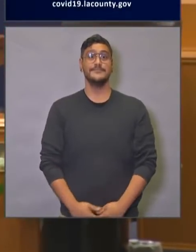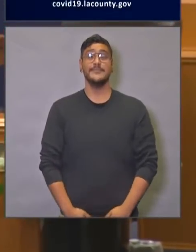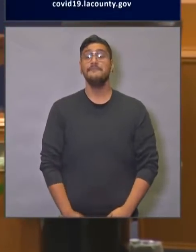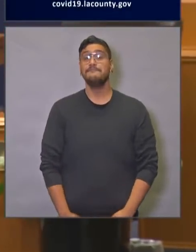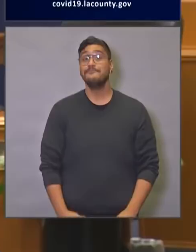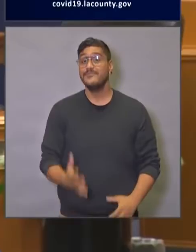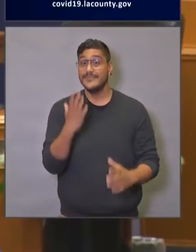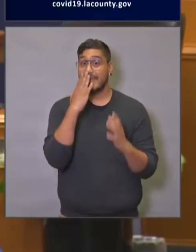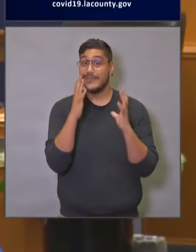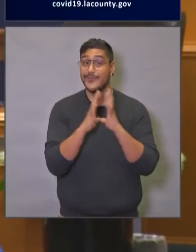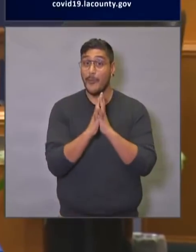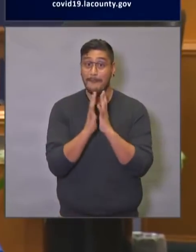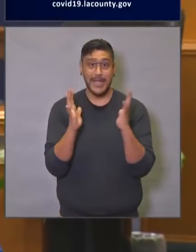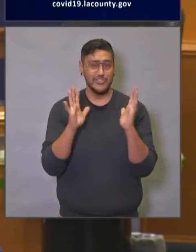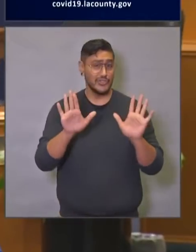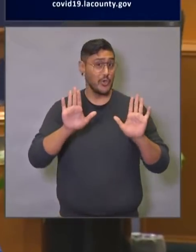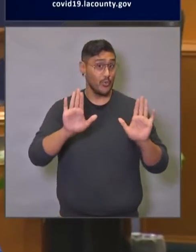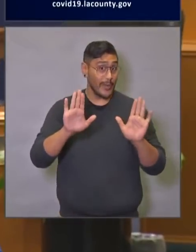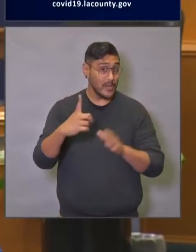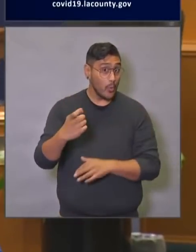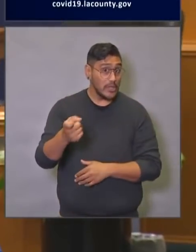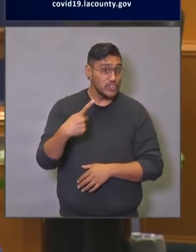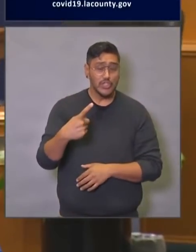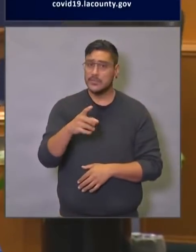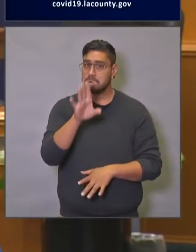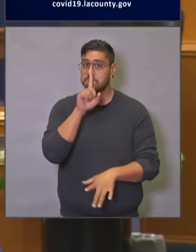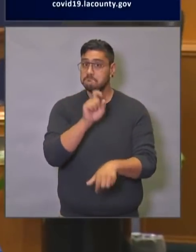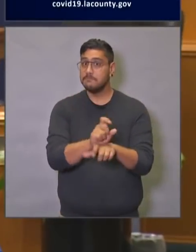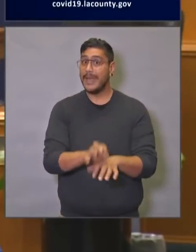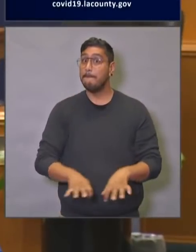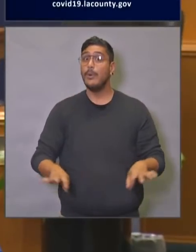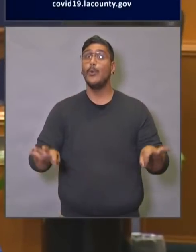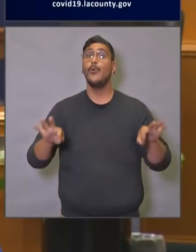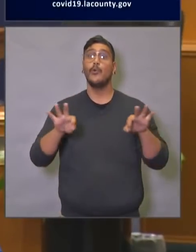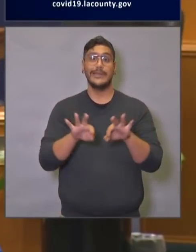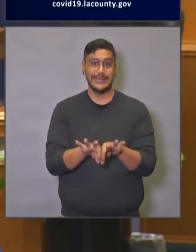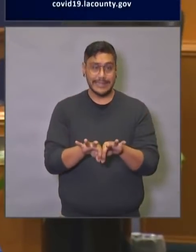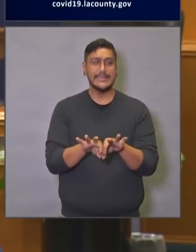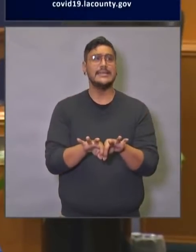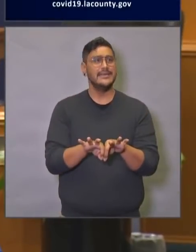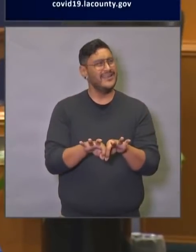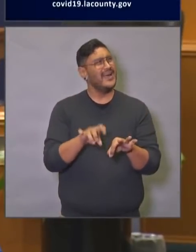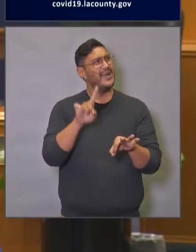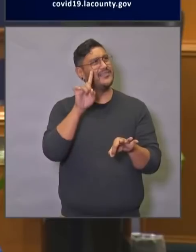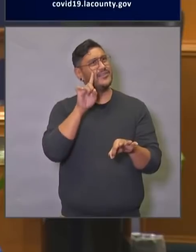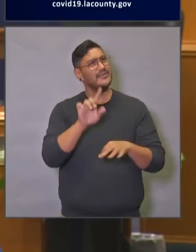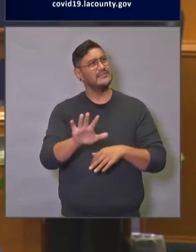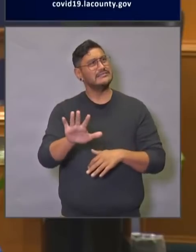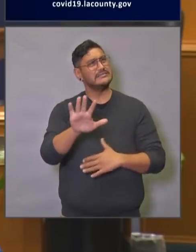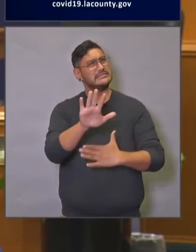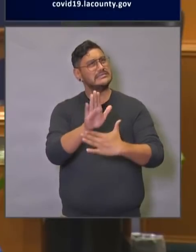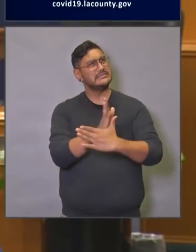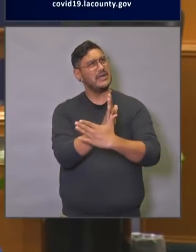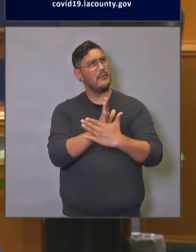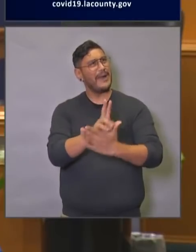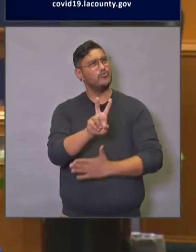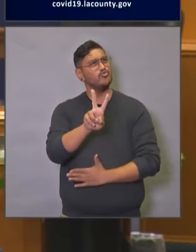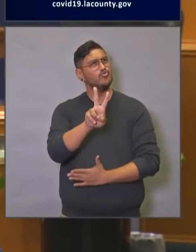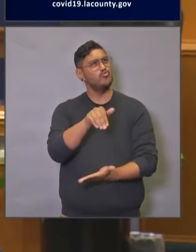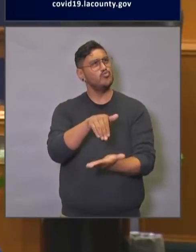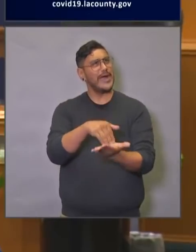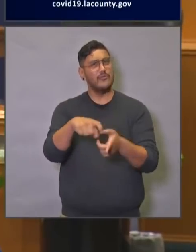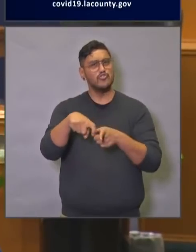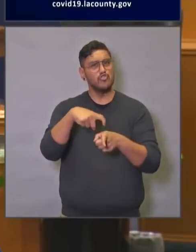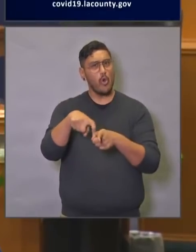Yeah, thanks so much. It's a great question, and it's so important. And we do get, I think on average, we're averaging over 2,000 calls a